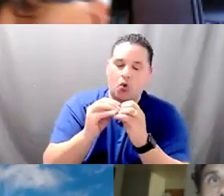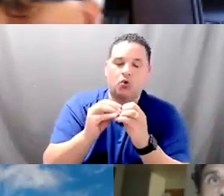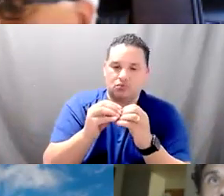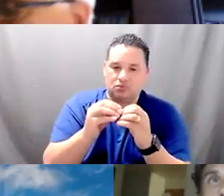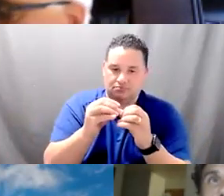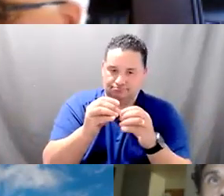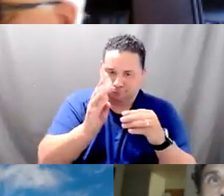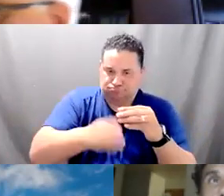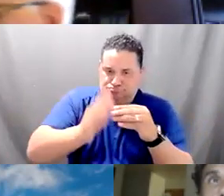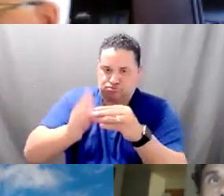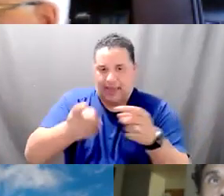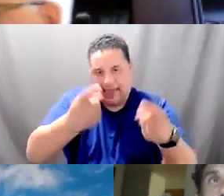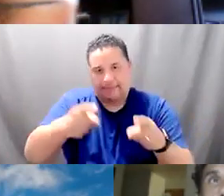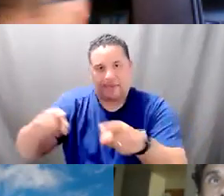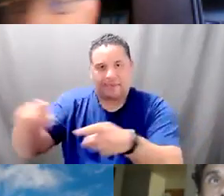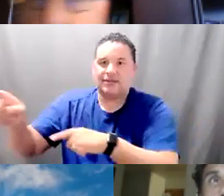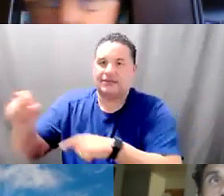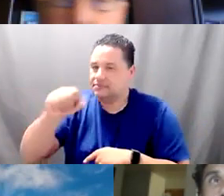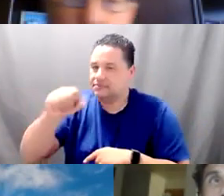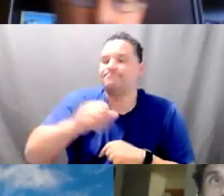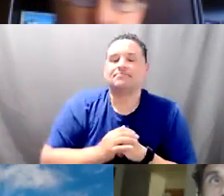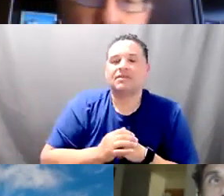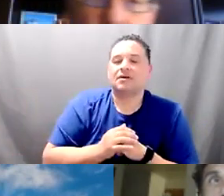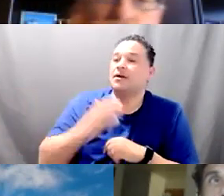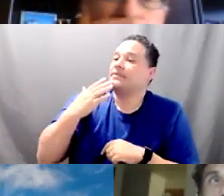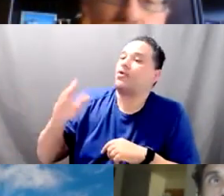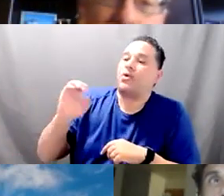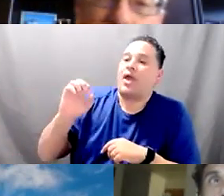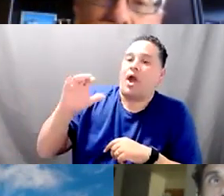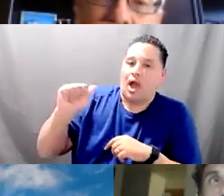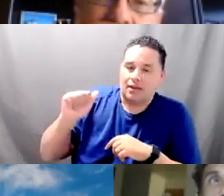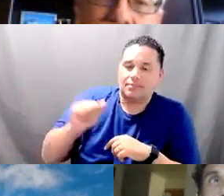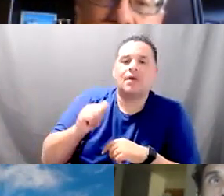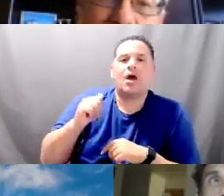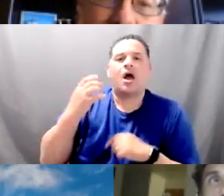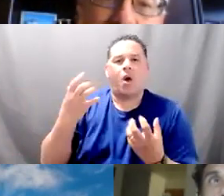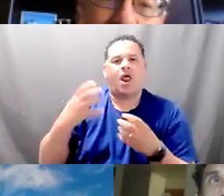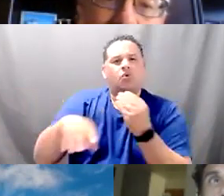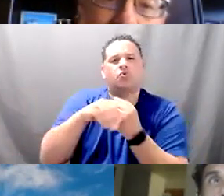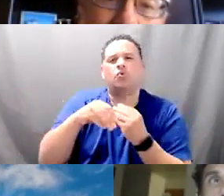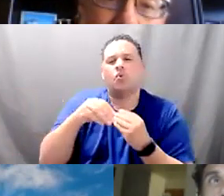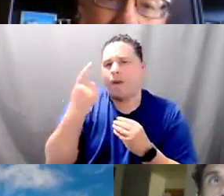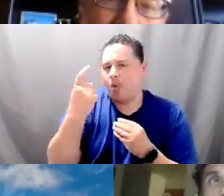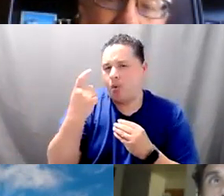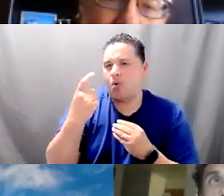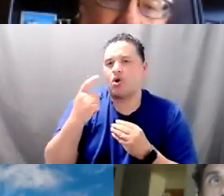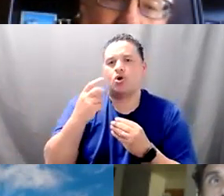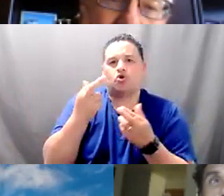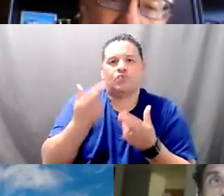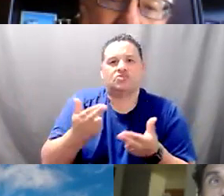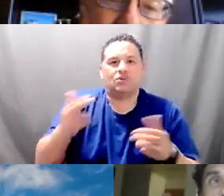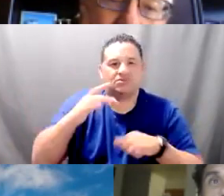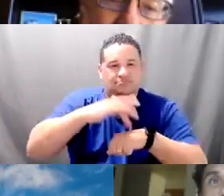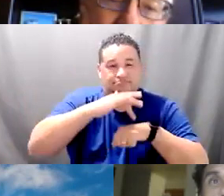Thank you, Erica. I wanted to include one more resource that we'll be sending out. I saw